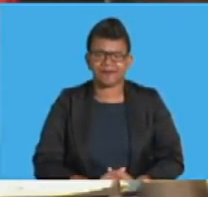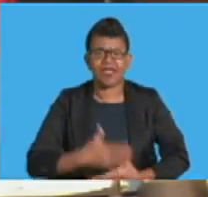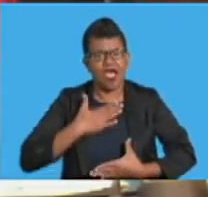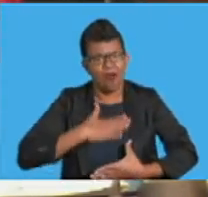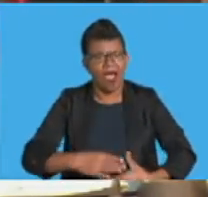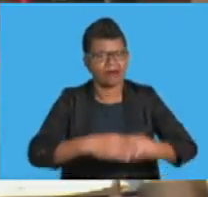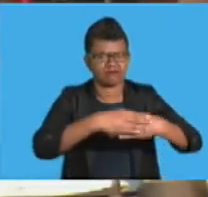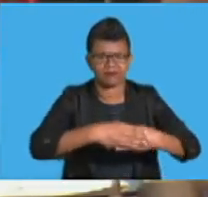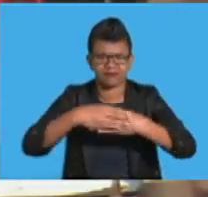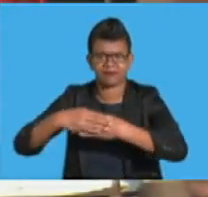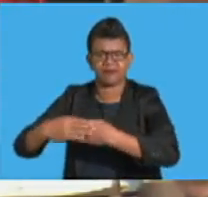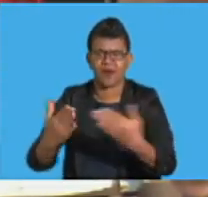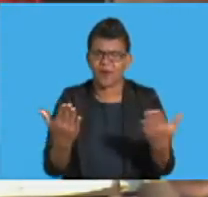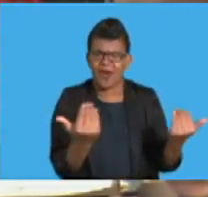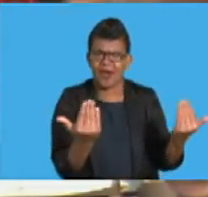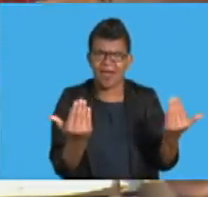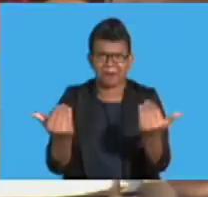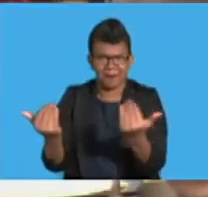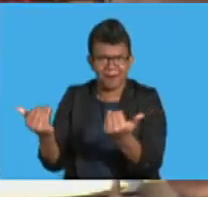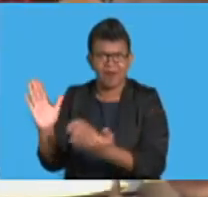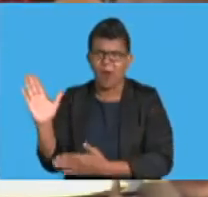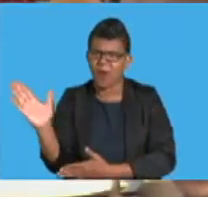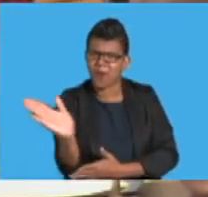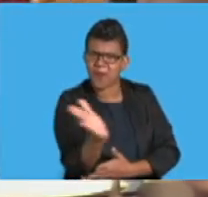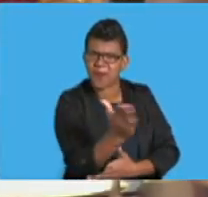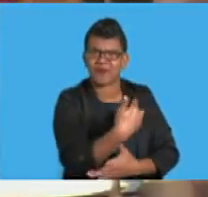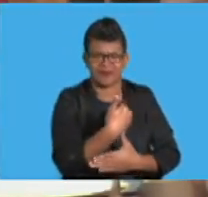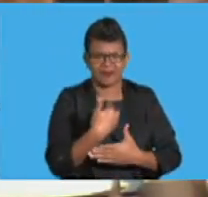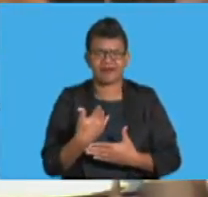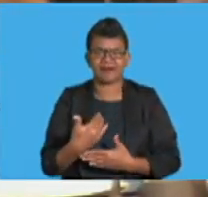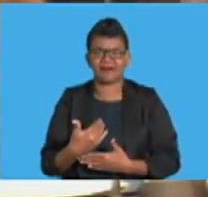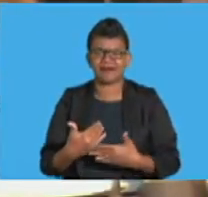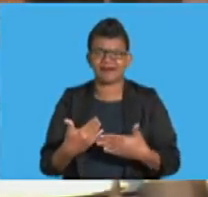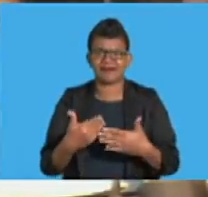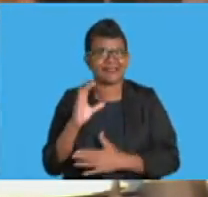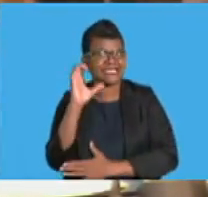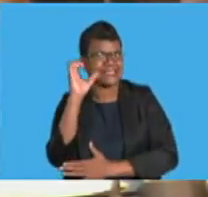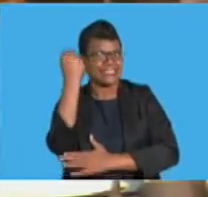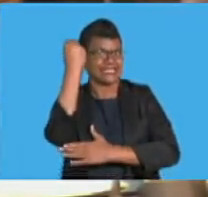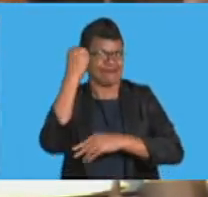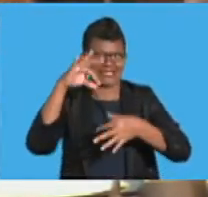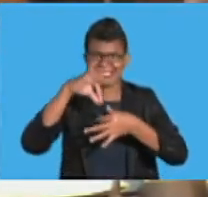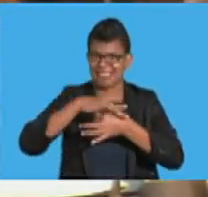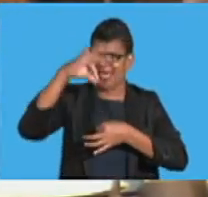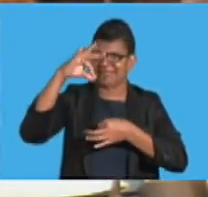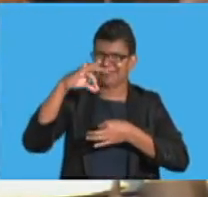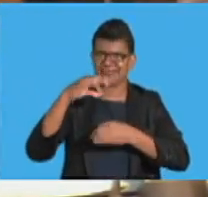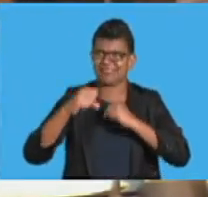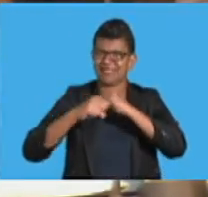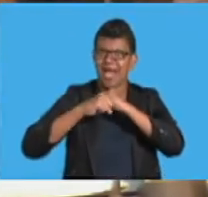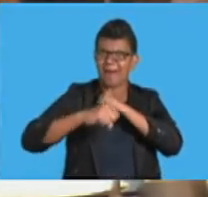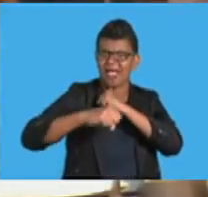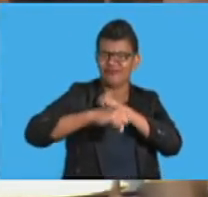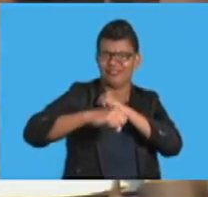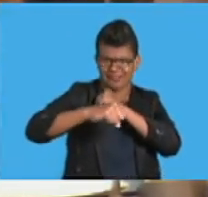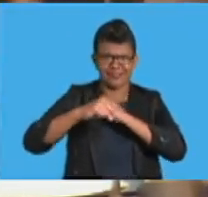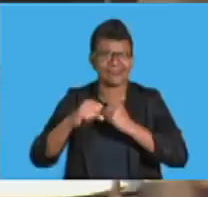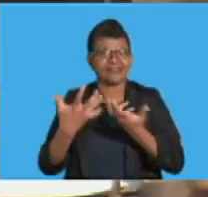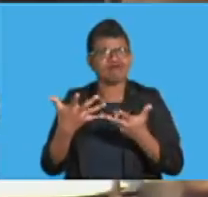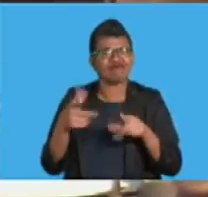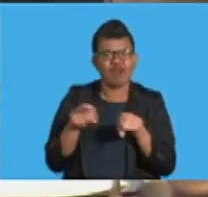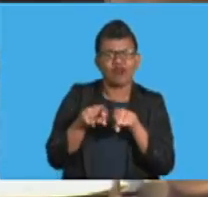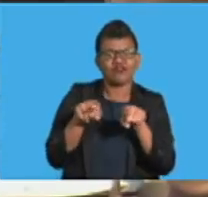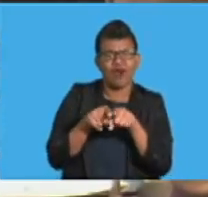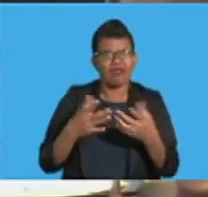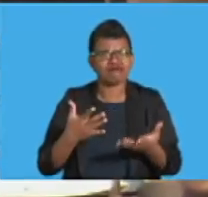other members of Parliament in this August House after successful 2018 elections. Madam Speaker, I would also like to put on record